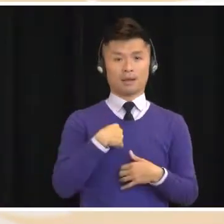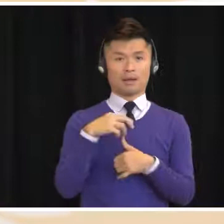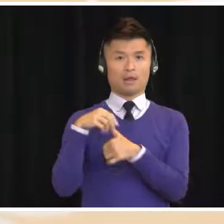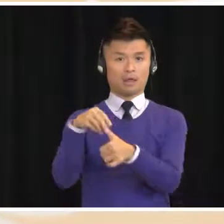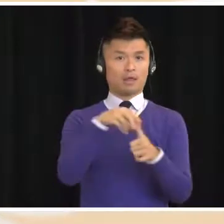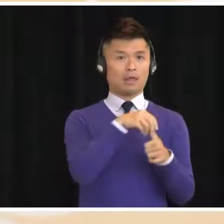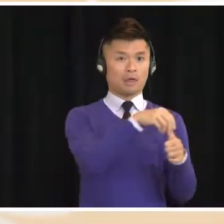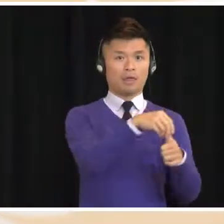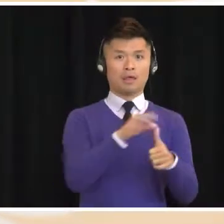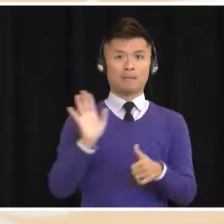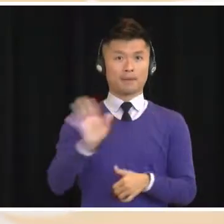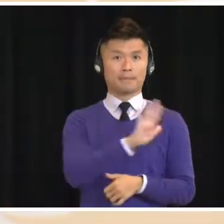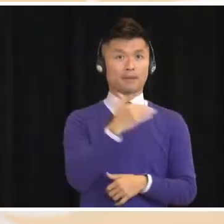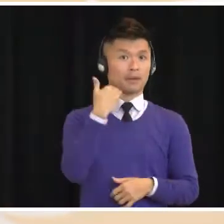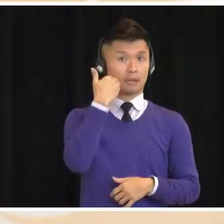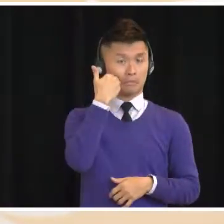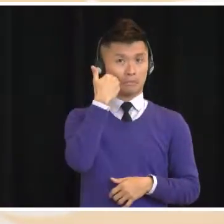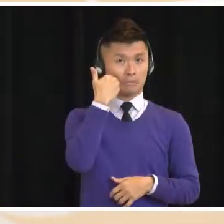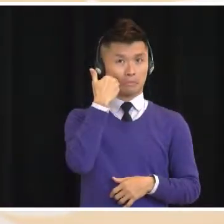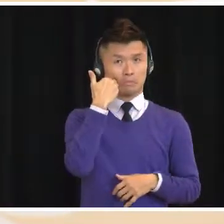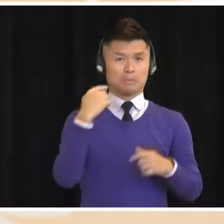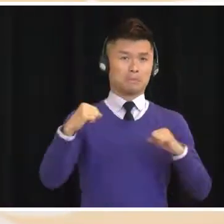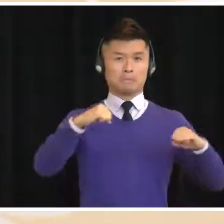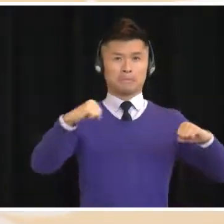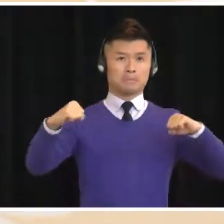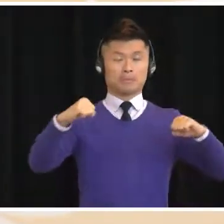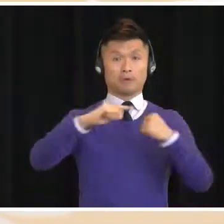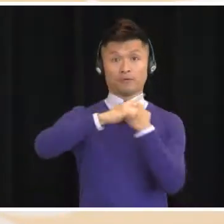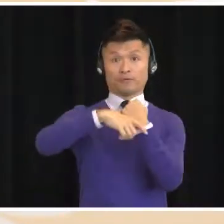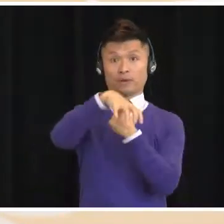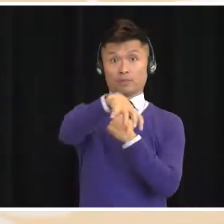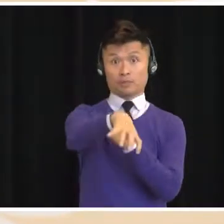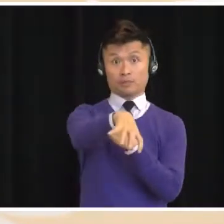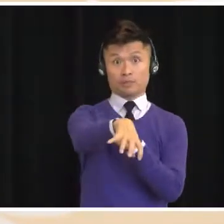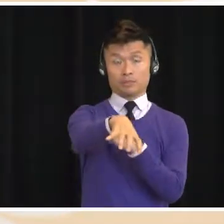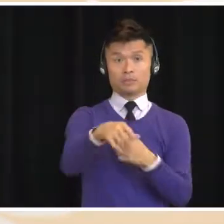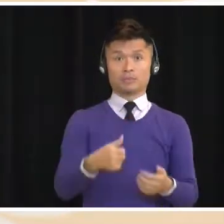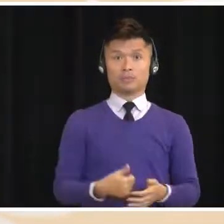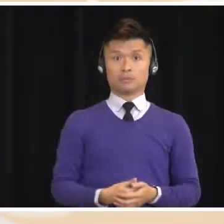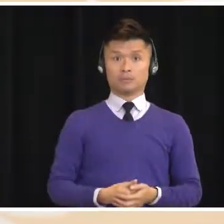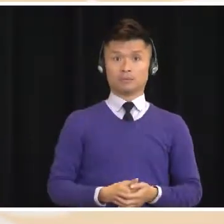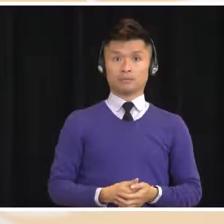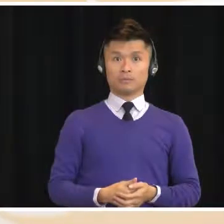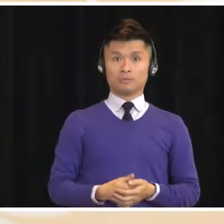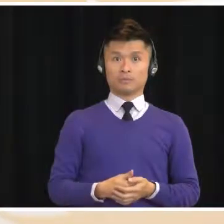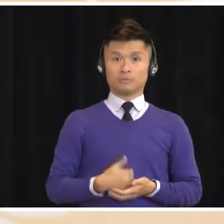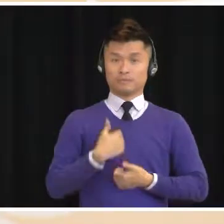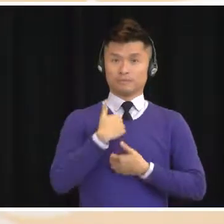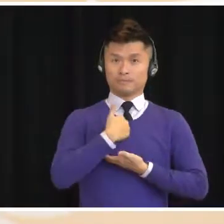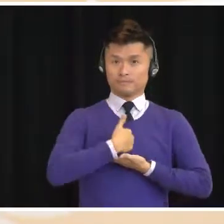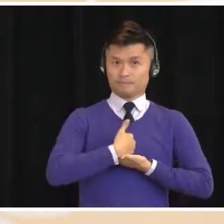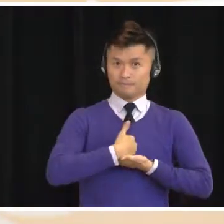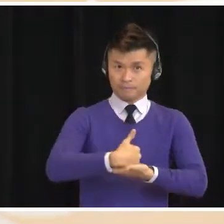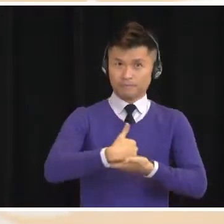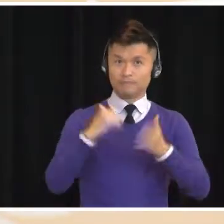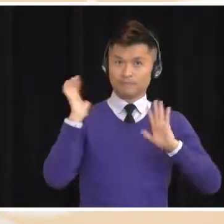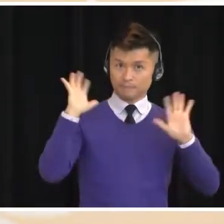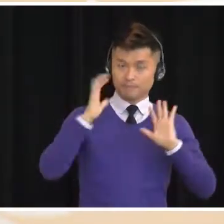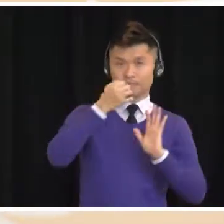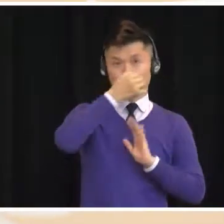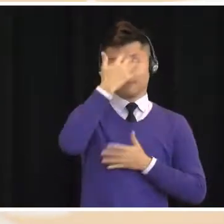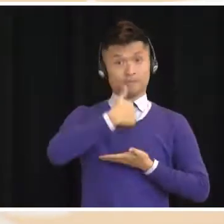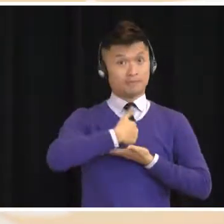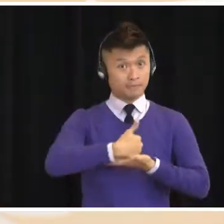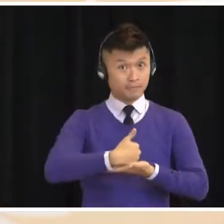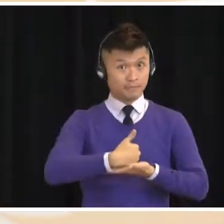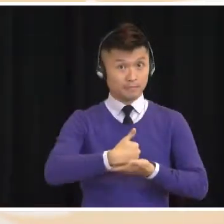Does the court invite children on a certain day and time to